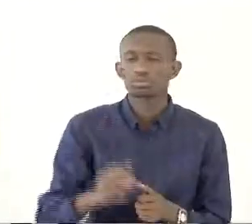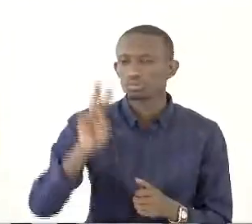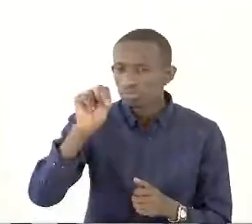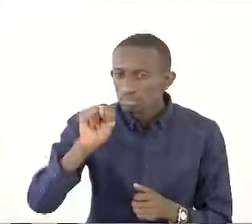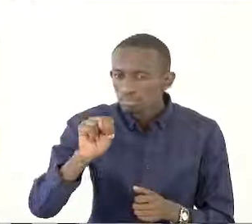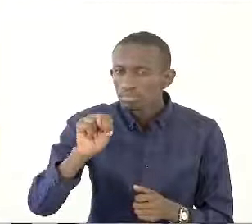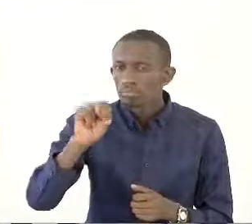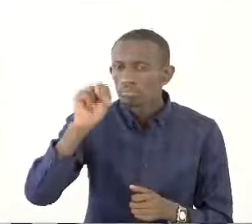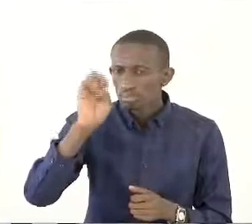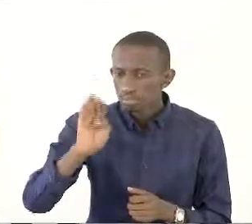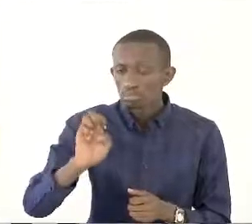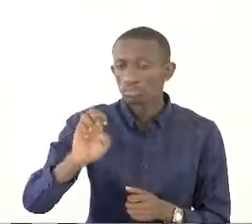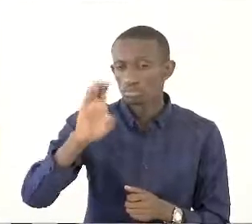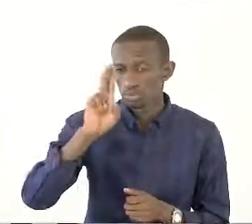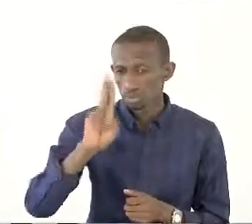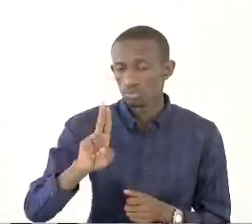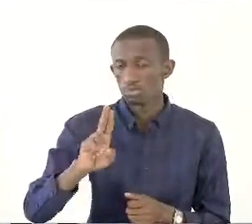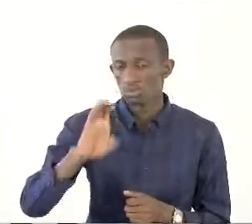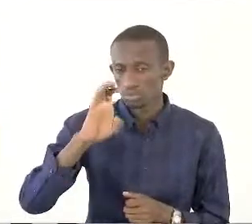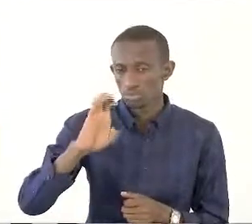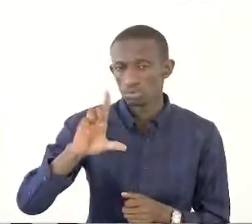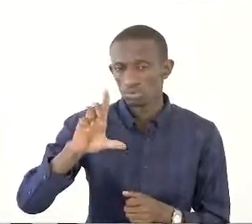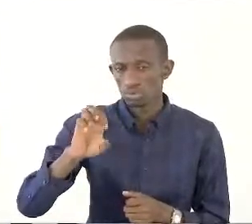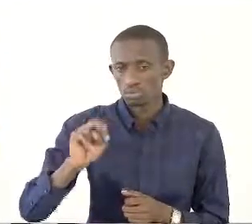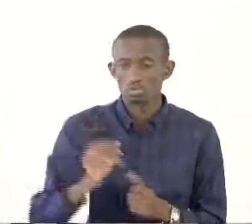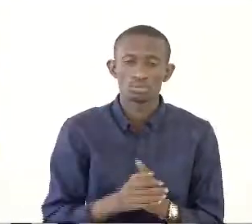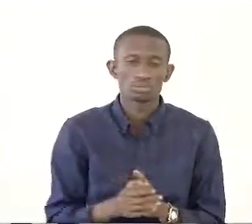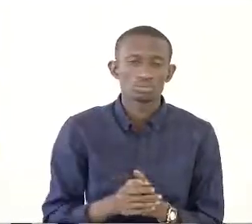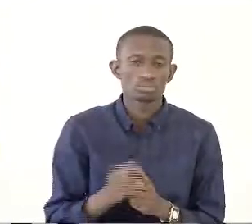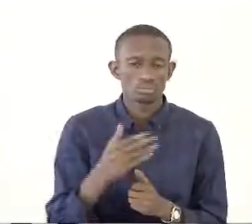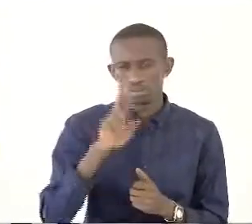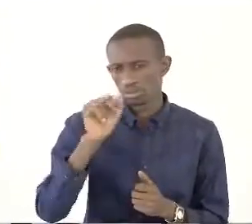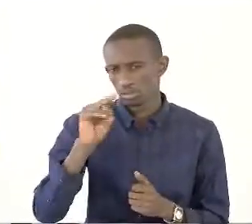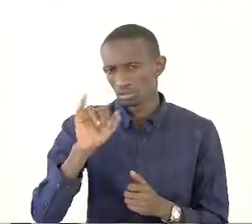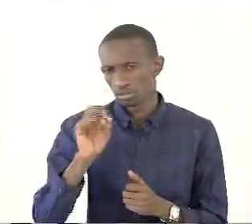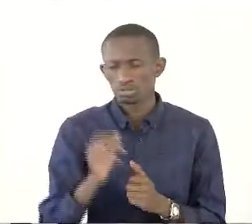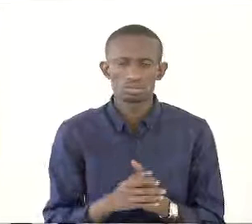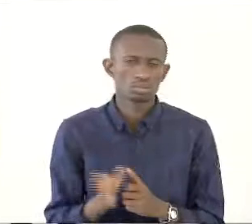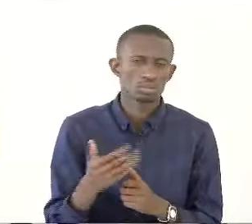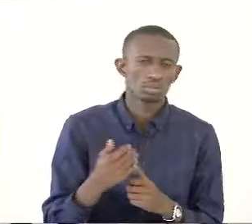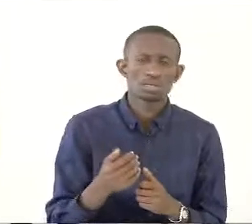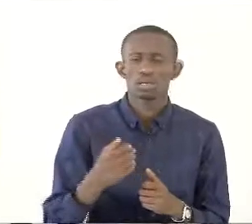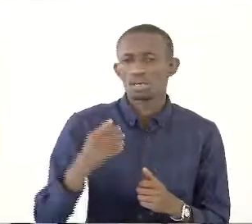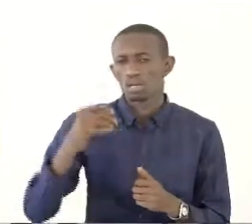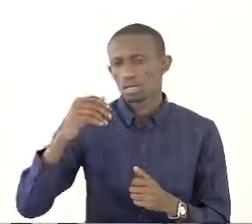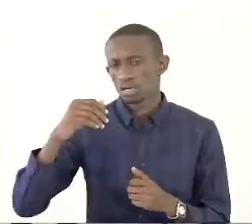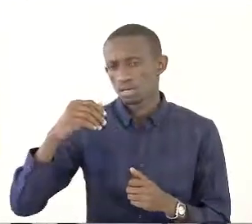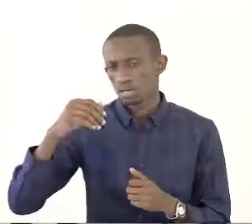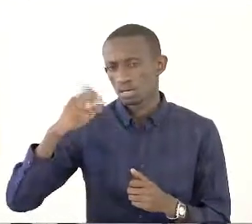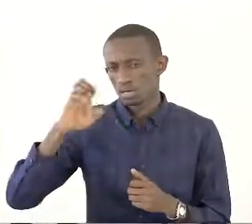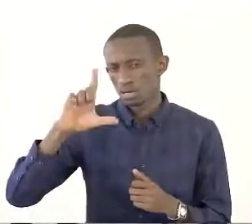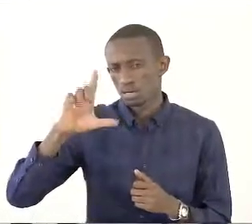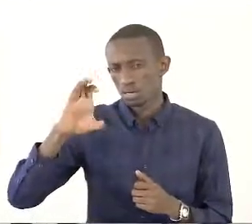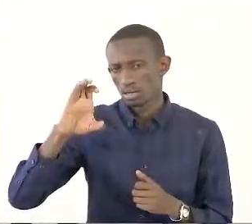radiation, and there is an electromagnetic radiation, okay, or there is